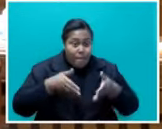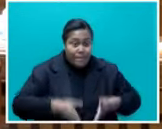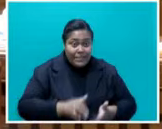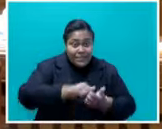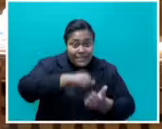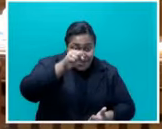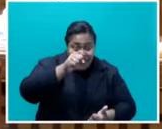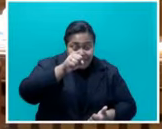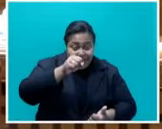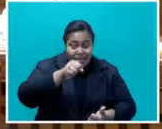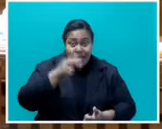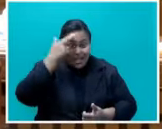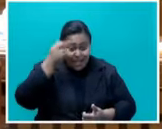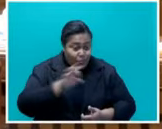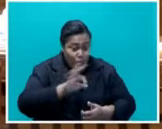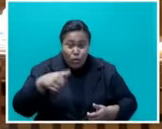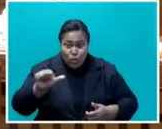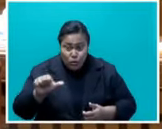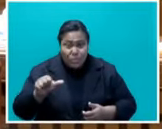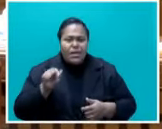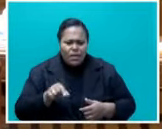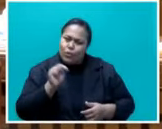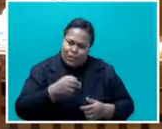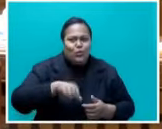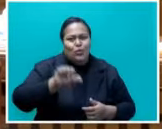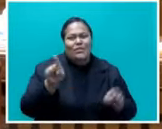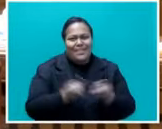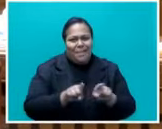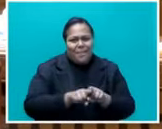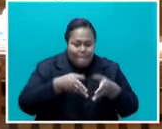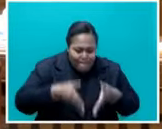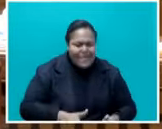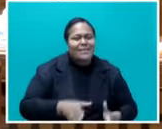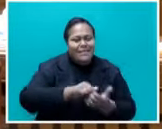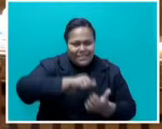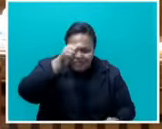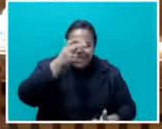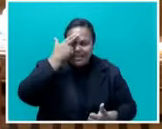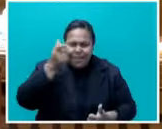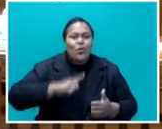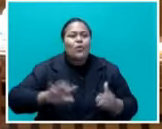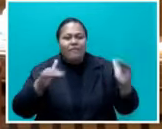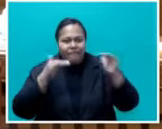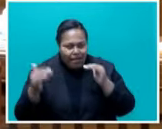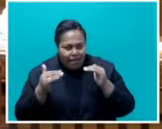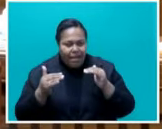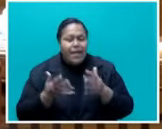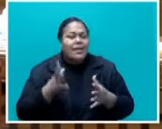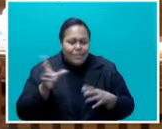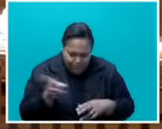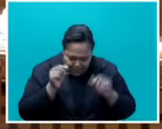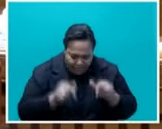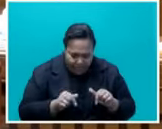for any election to be fair. And that is common law. It is done here, it is done in Australia, it is done in New Zealand, it is